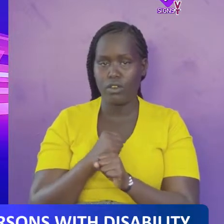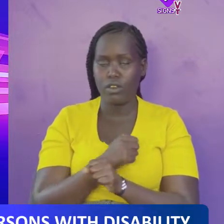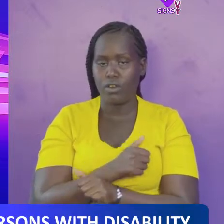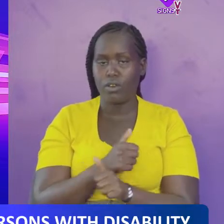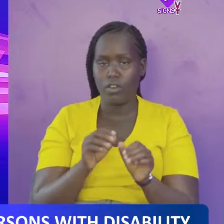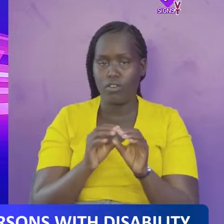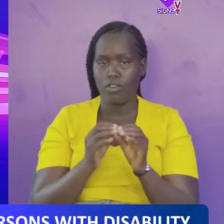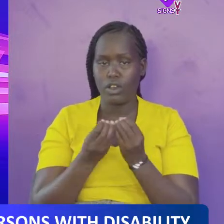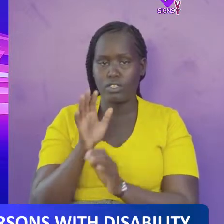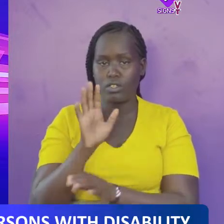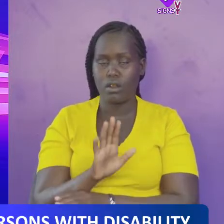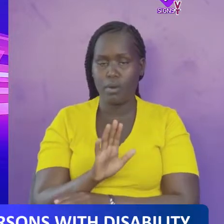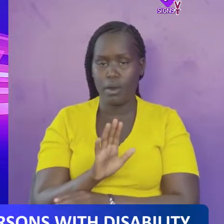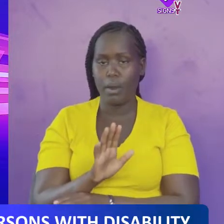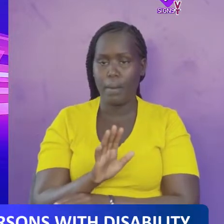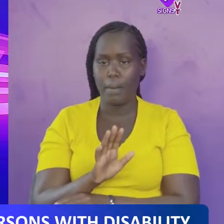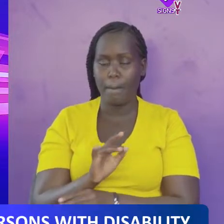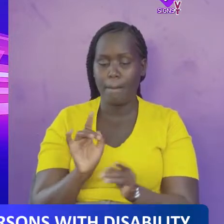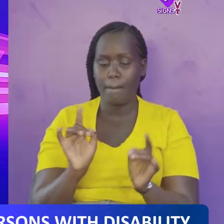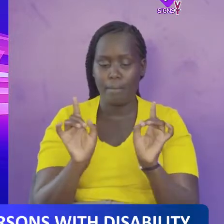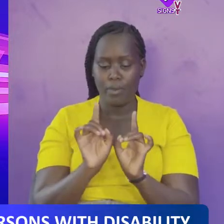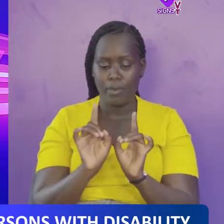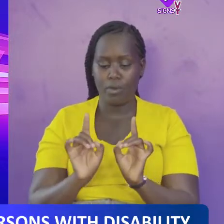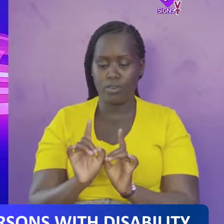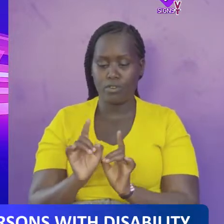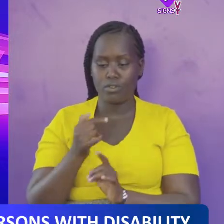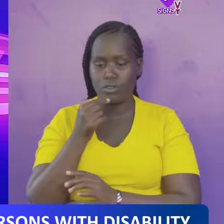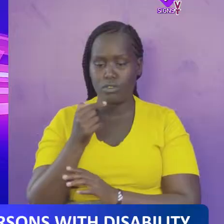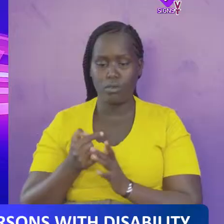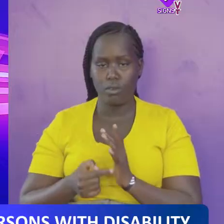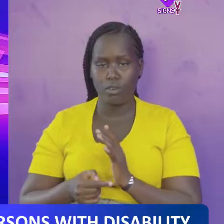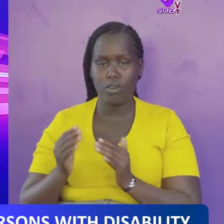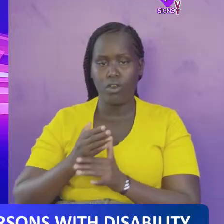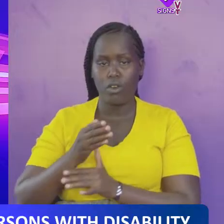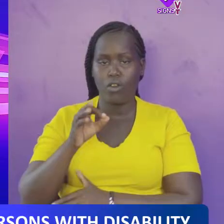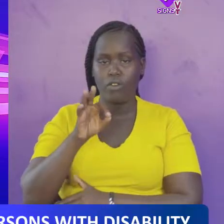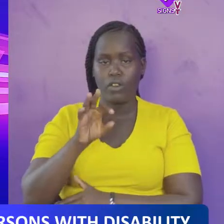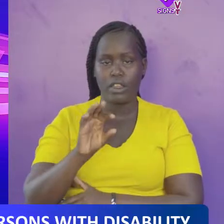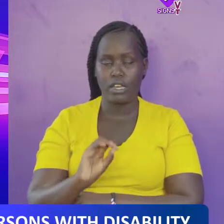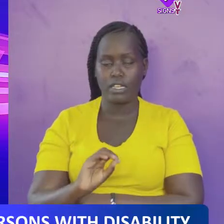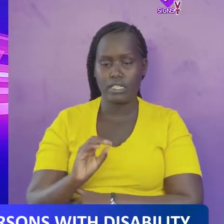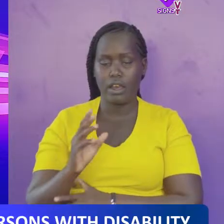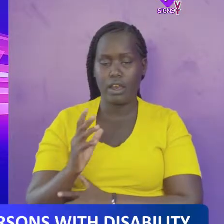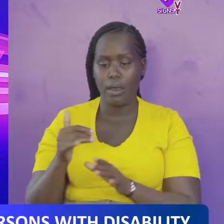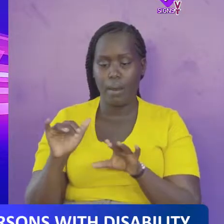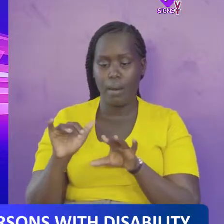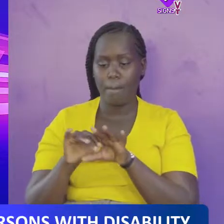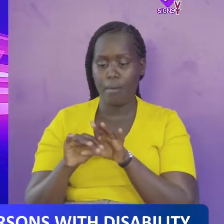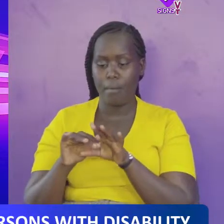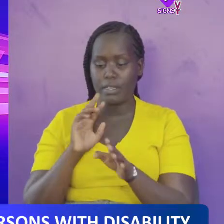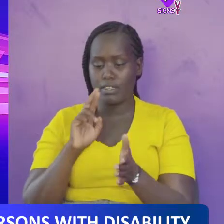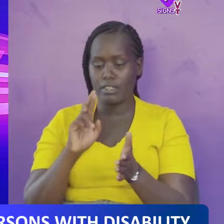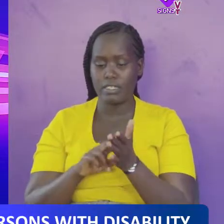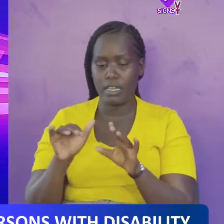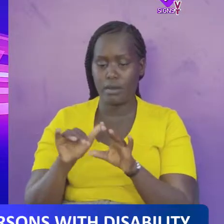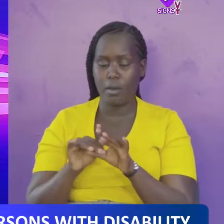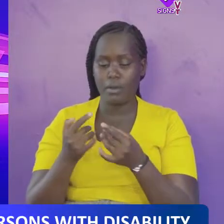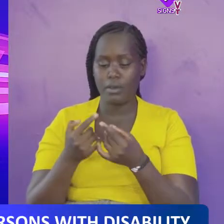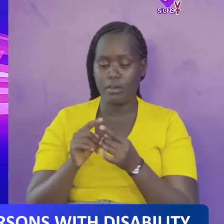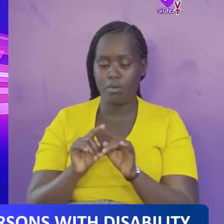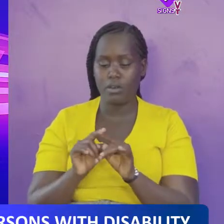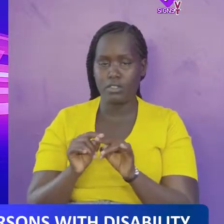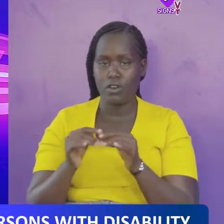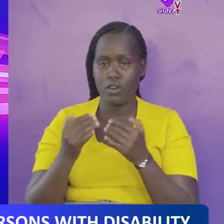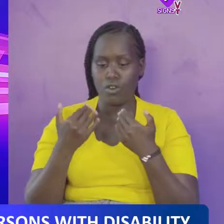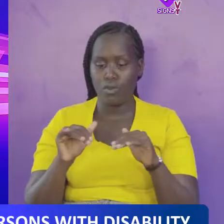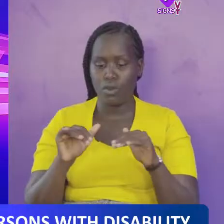organization. And also you mentioned that over 1,300 members, registered members, but you did not limit your services to